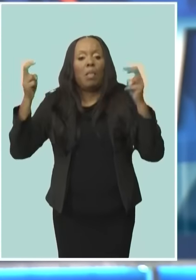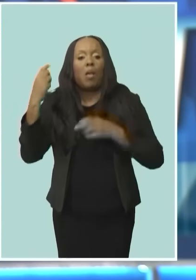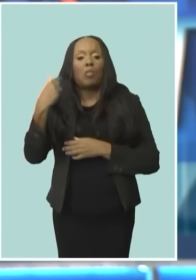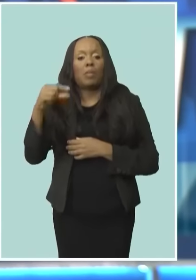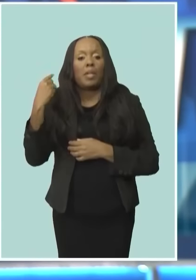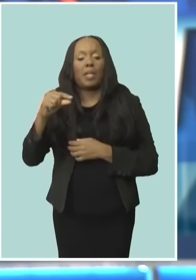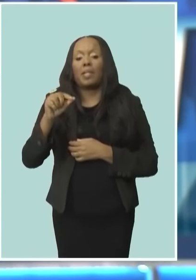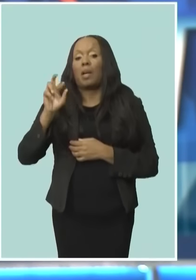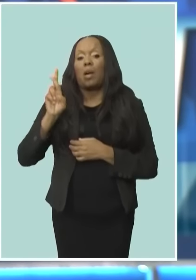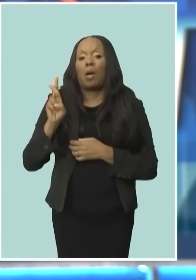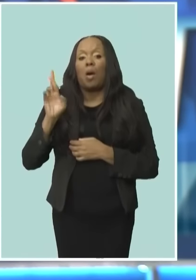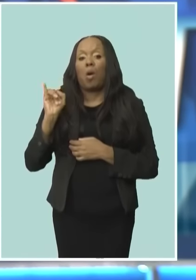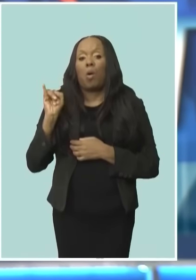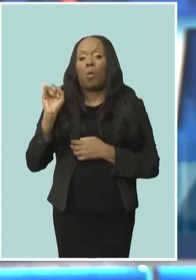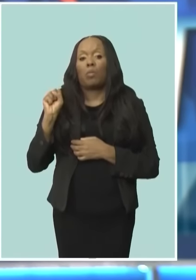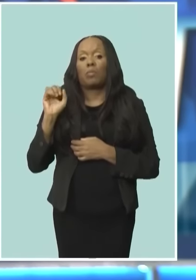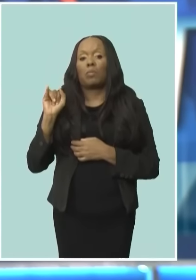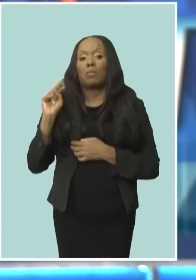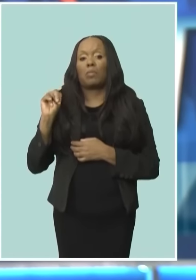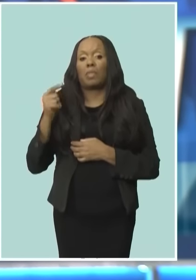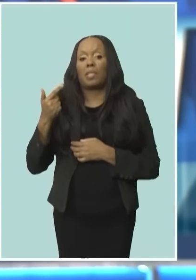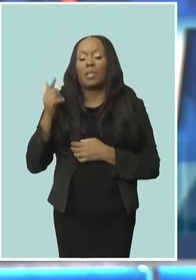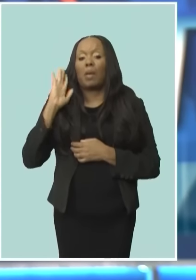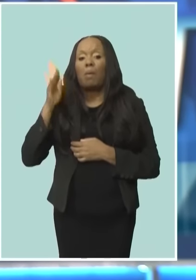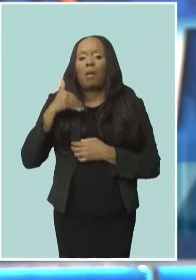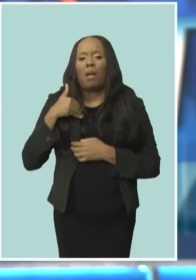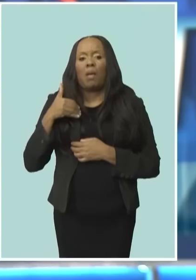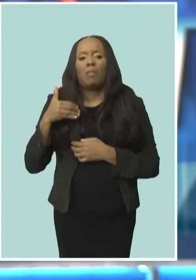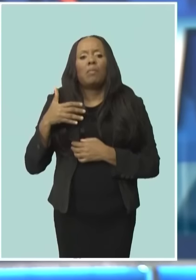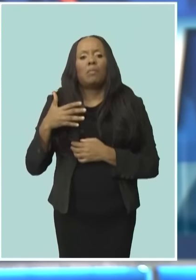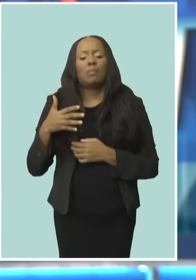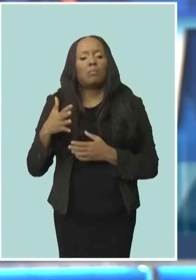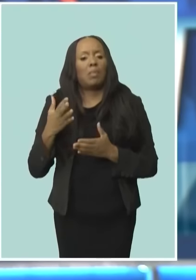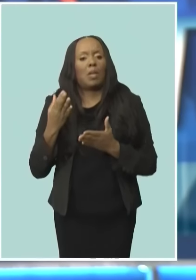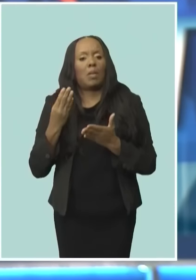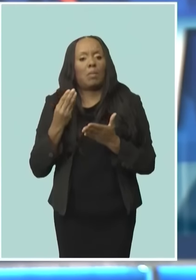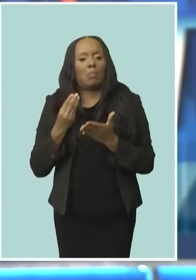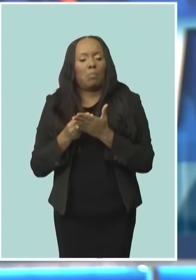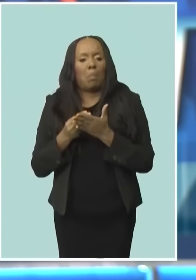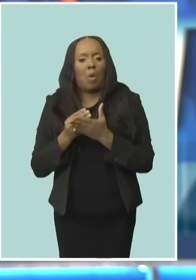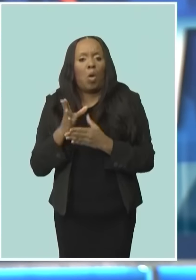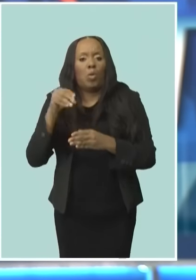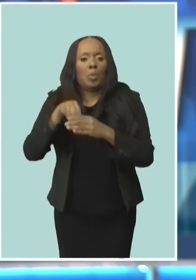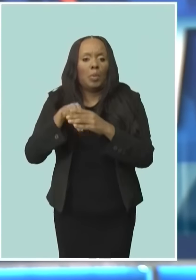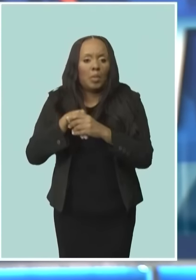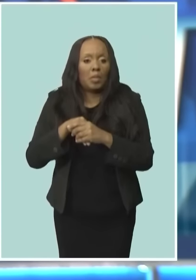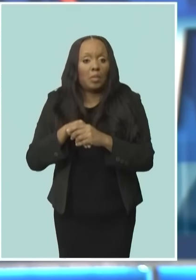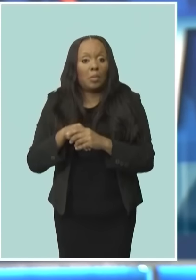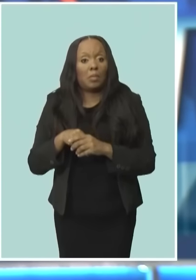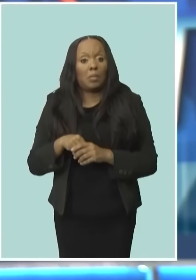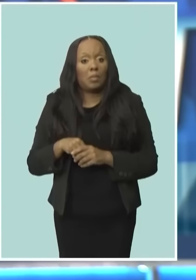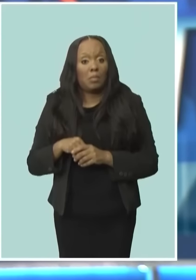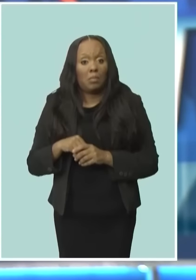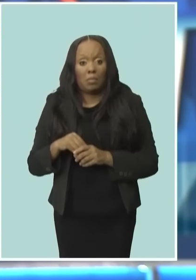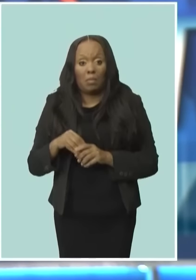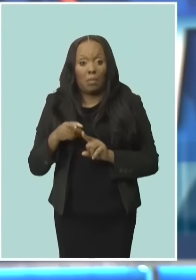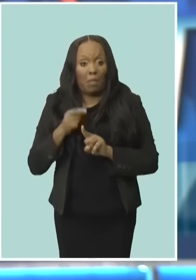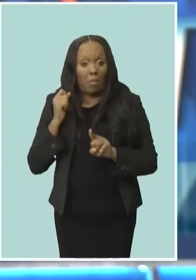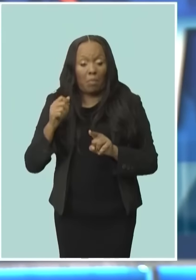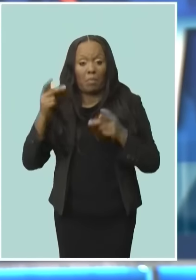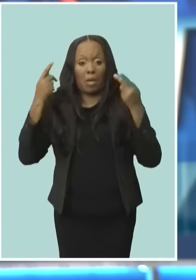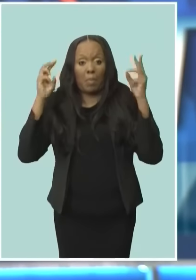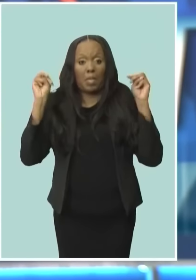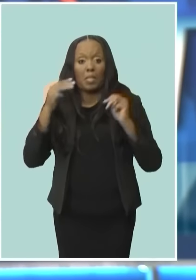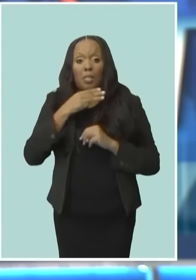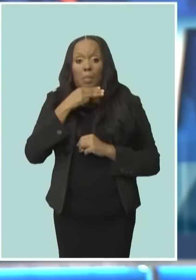Barbados project is set to get a major financial boost from Prime Minister Mia Amor Motley's pockets. Ms. Motley announced that